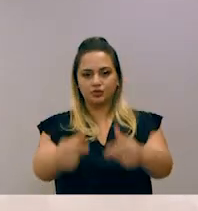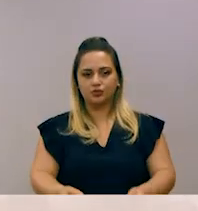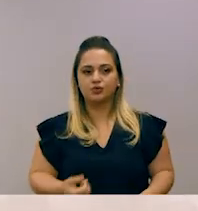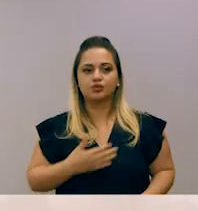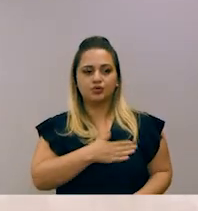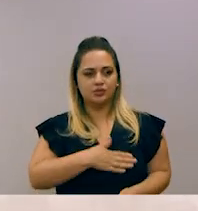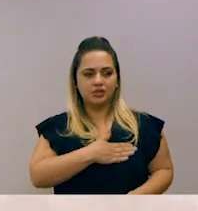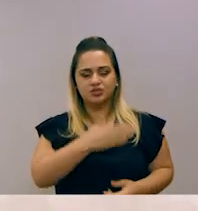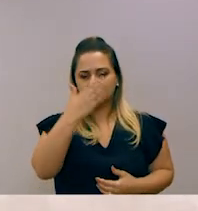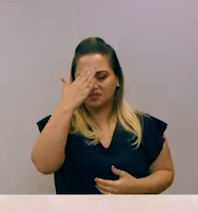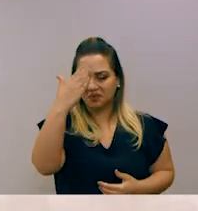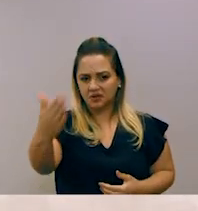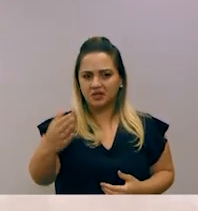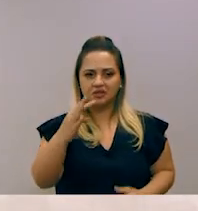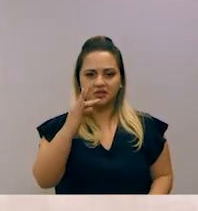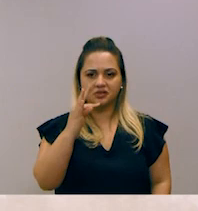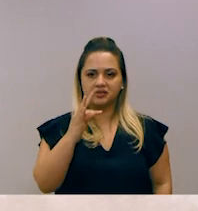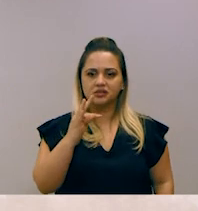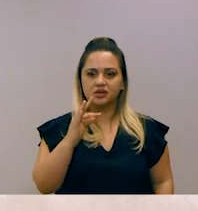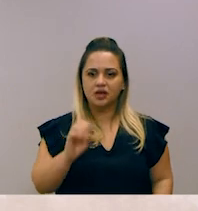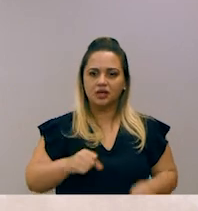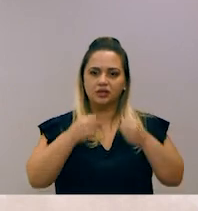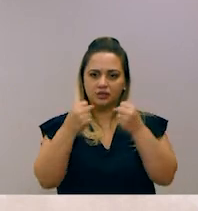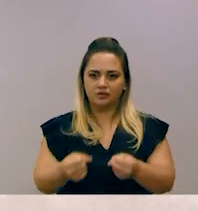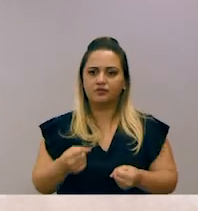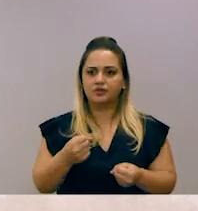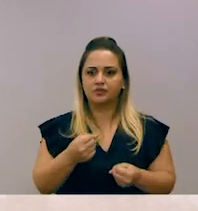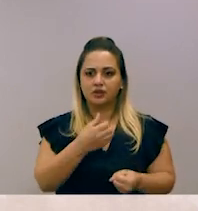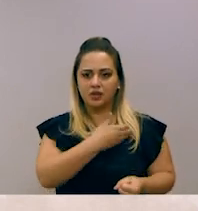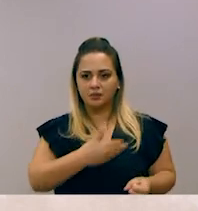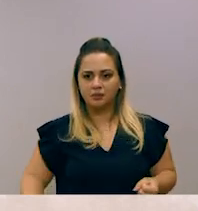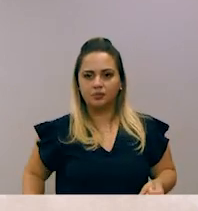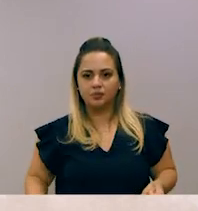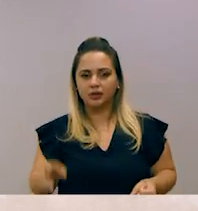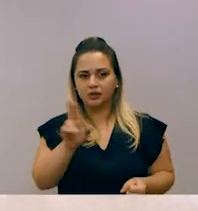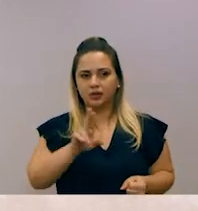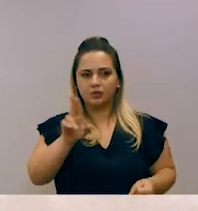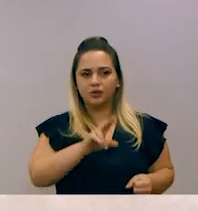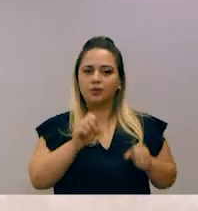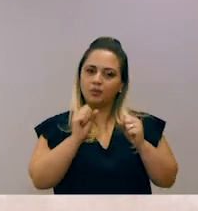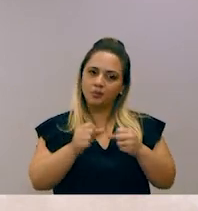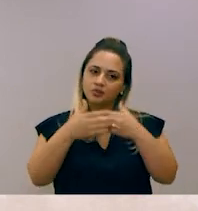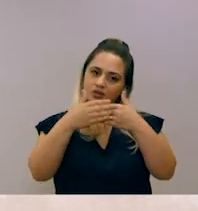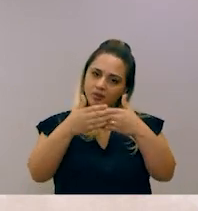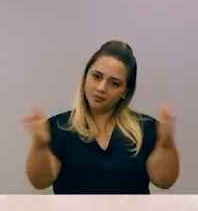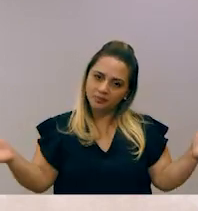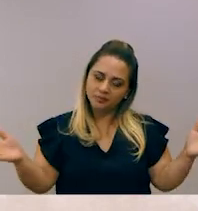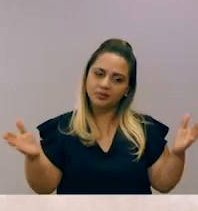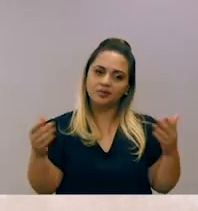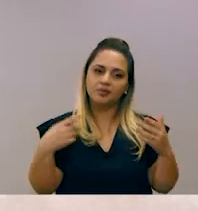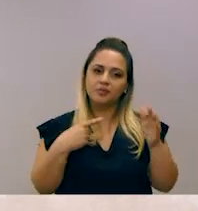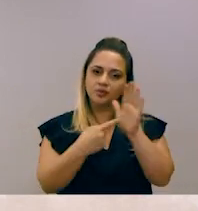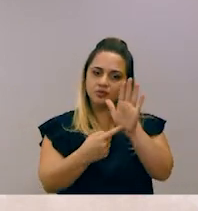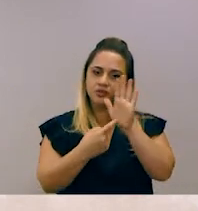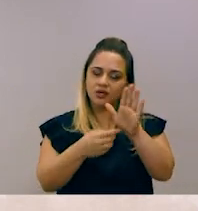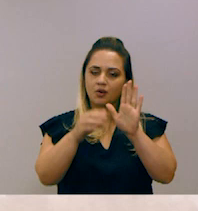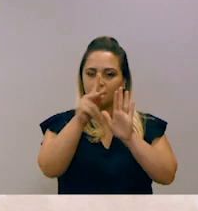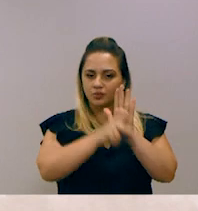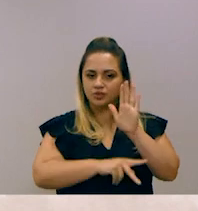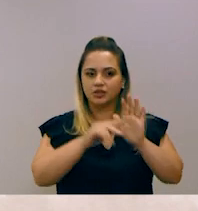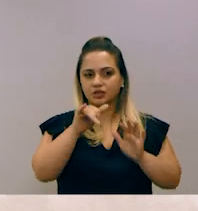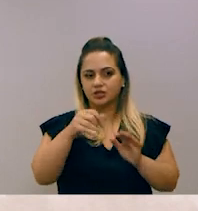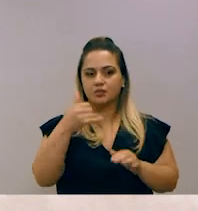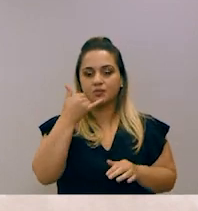attention. I would also like to thank the Public Defender's Office, and I'm going to leave